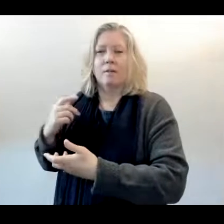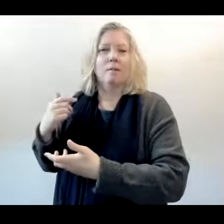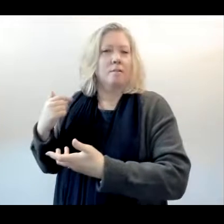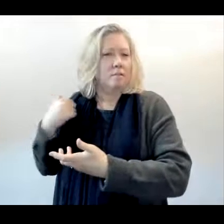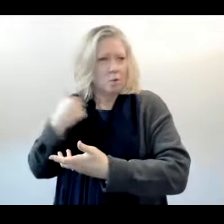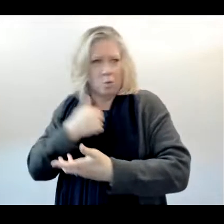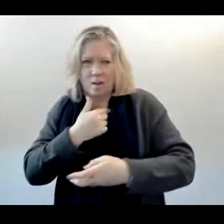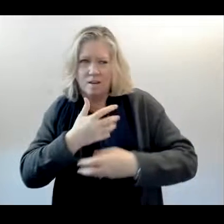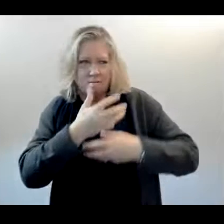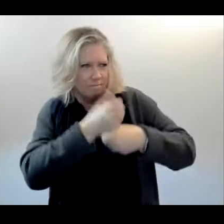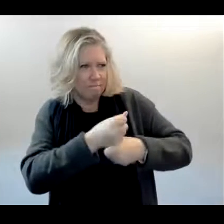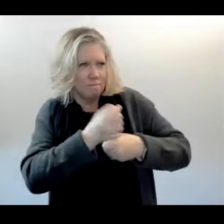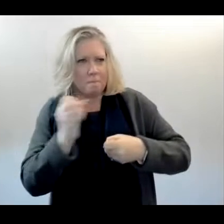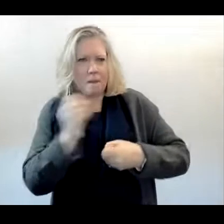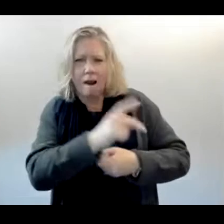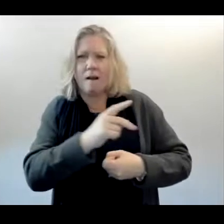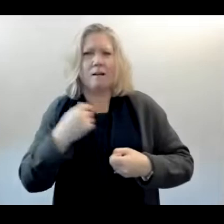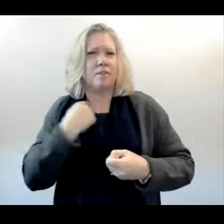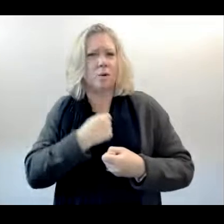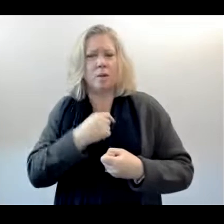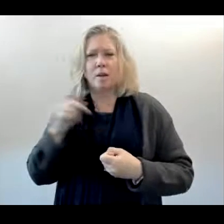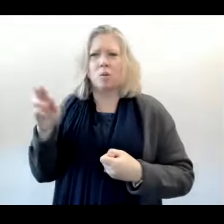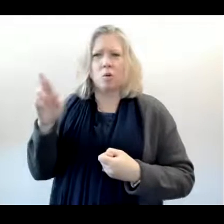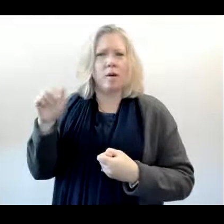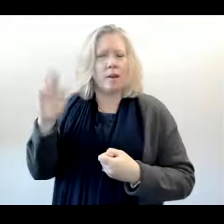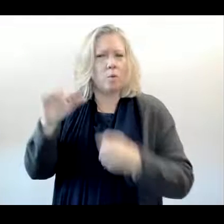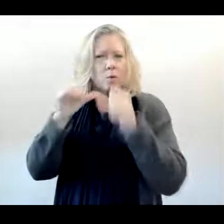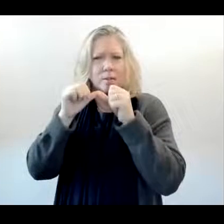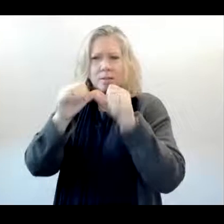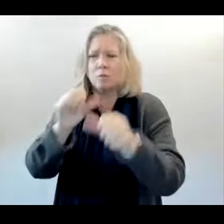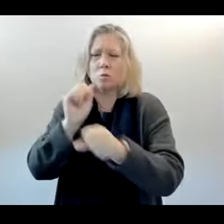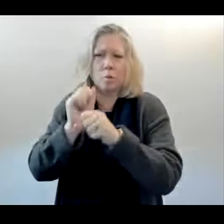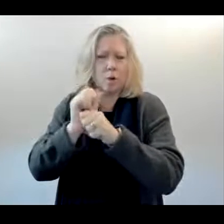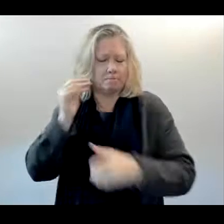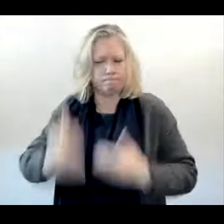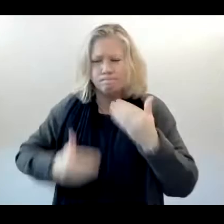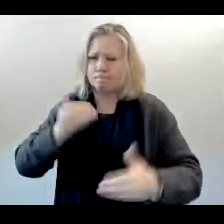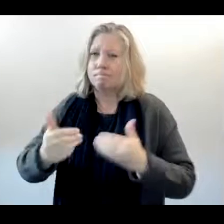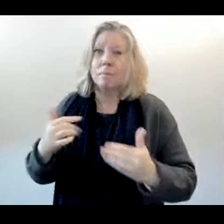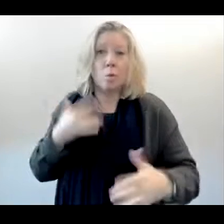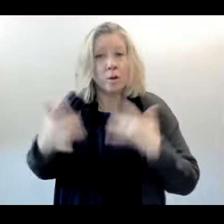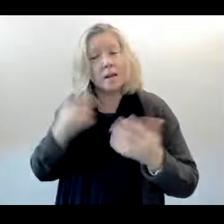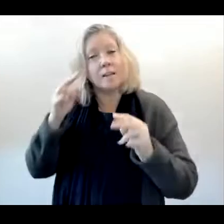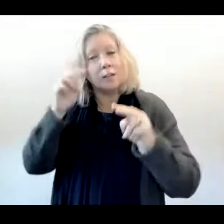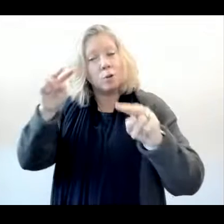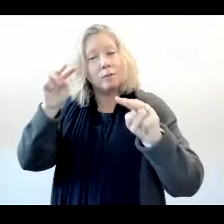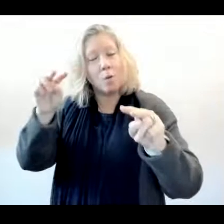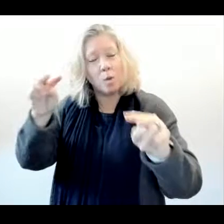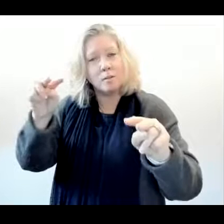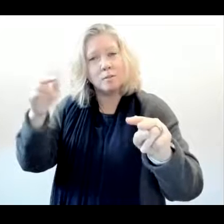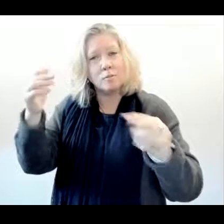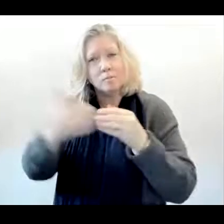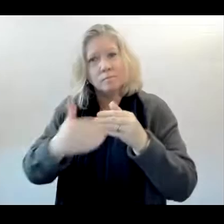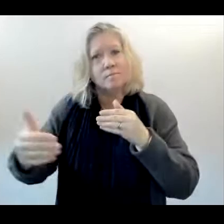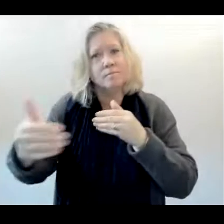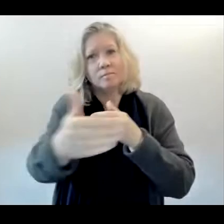moving forward. We all are excited about what the future holds and look forward to working with you all as we